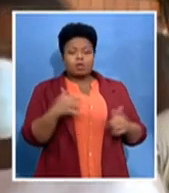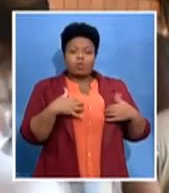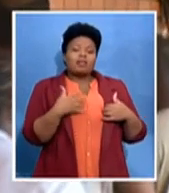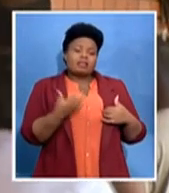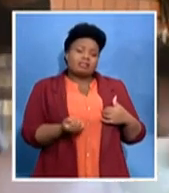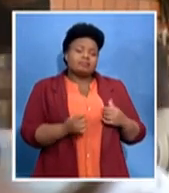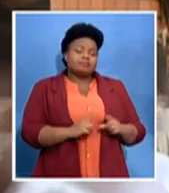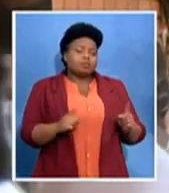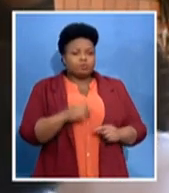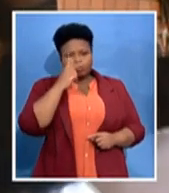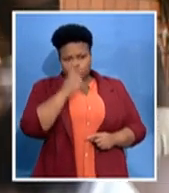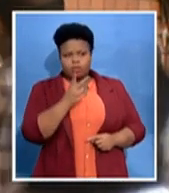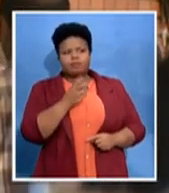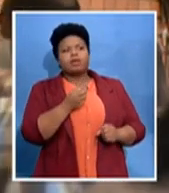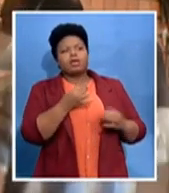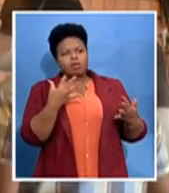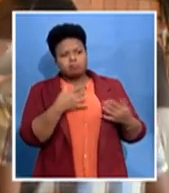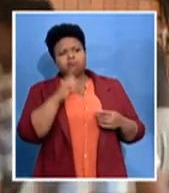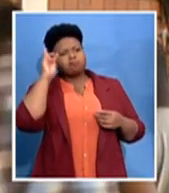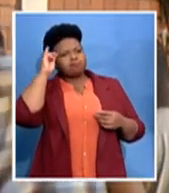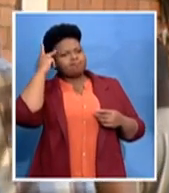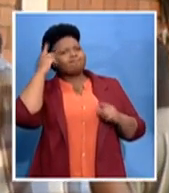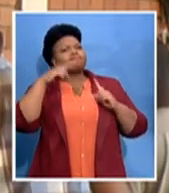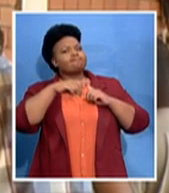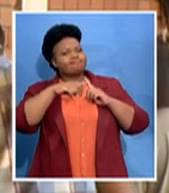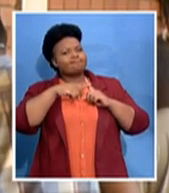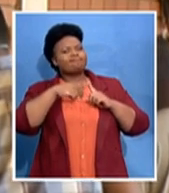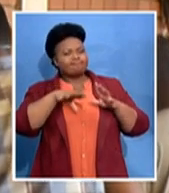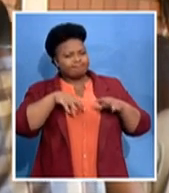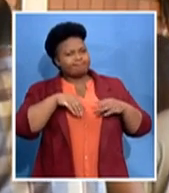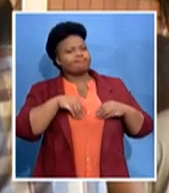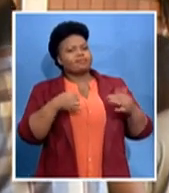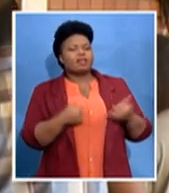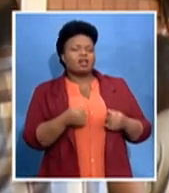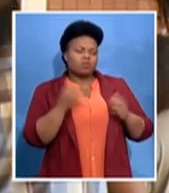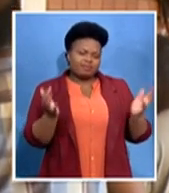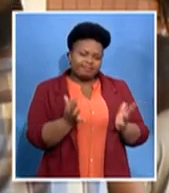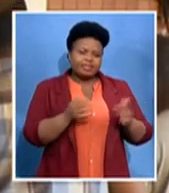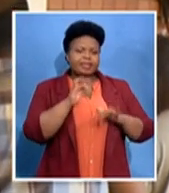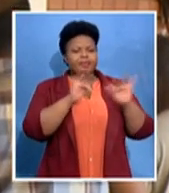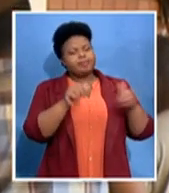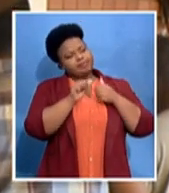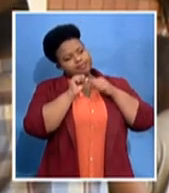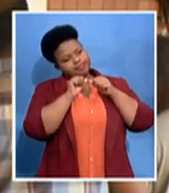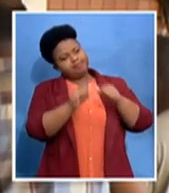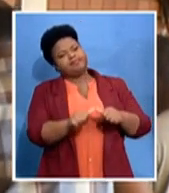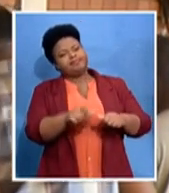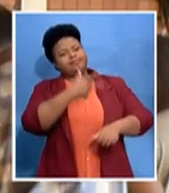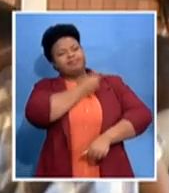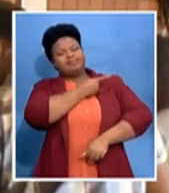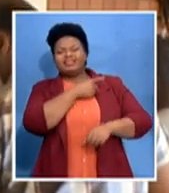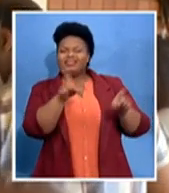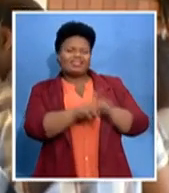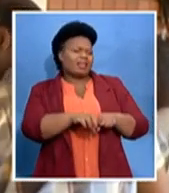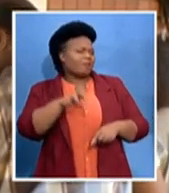and we are encouraging people to continue vaccinating. It is a vaccine like all other vaccines that we've seen in every